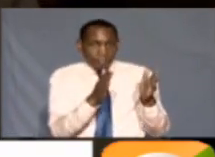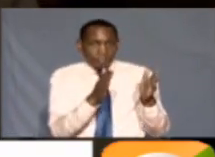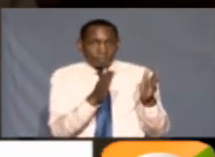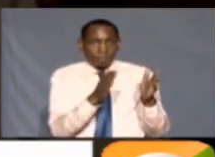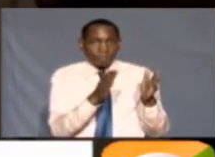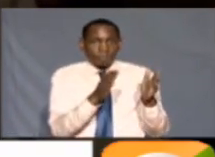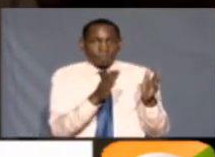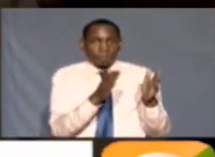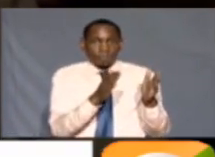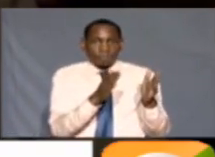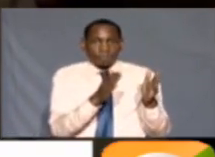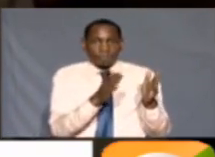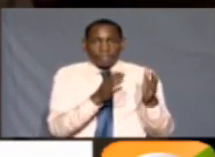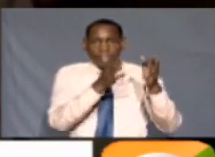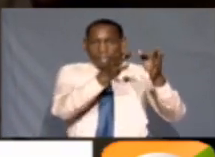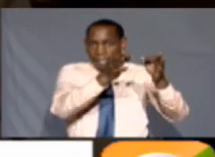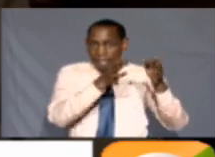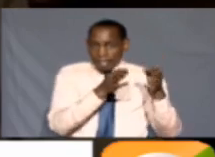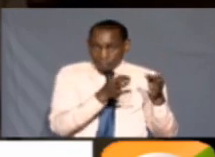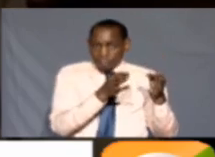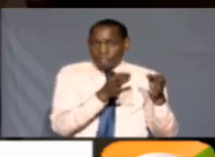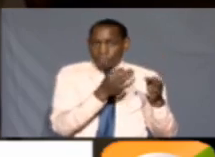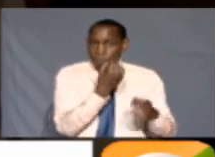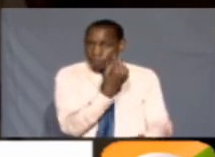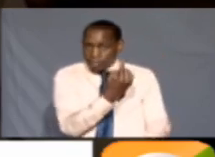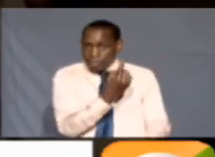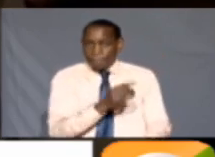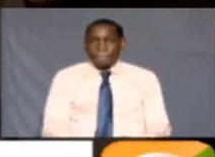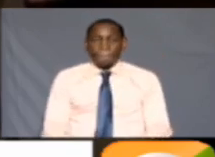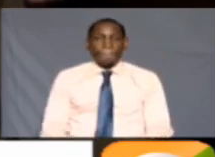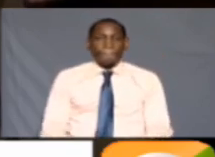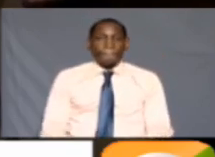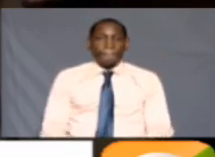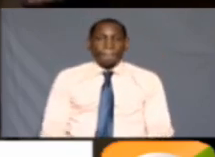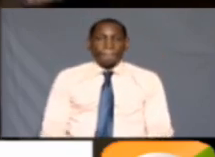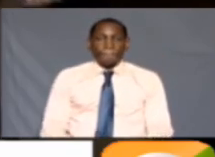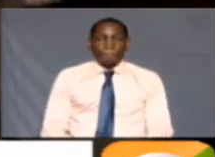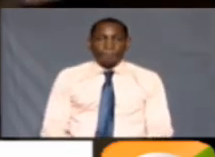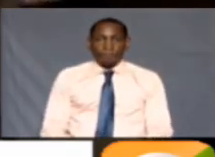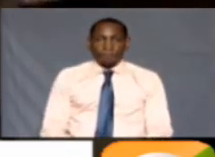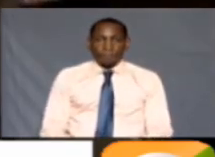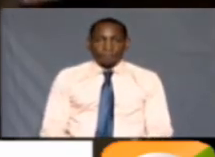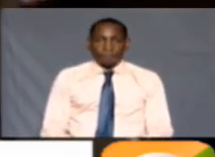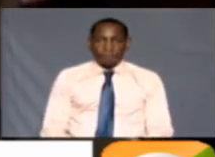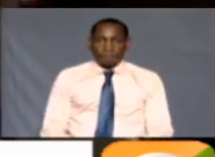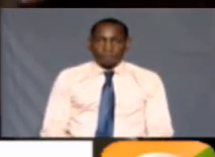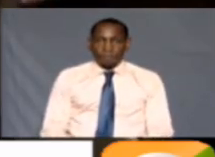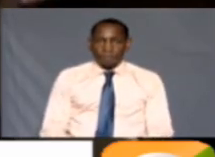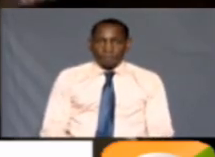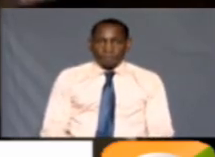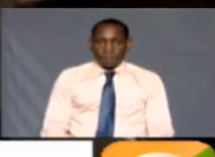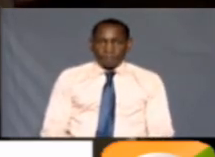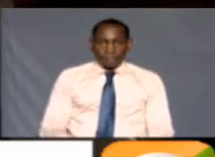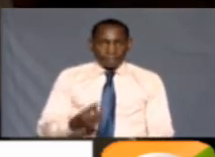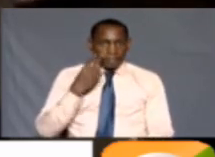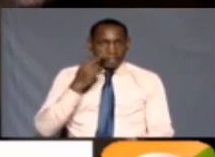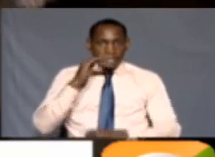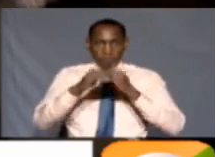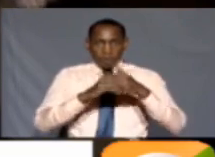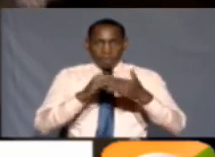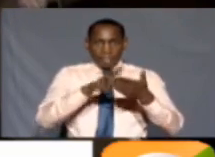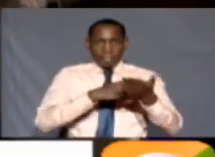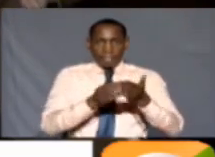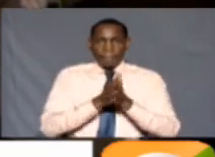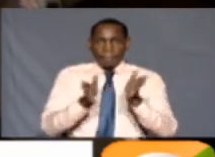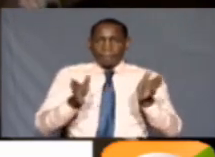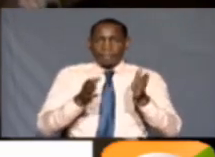we only always focus on the particular accountant. But of course, it's very important. So we look at the entire, for example, the Public